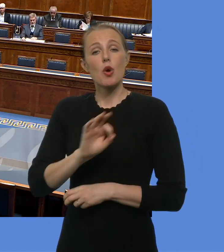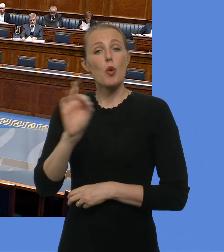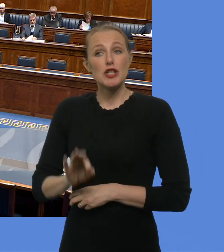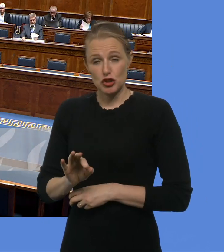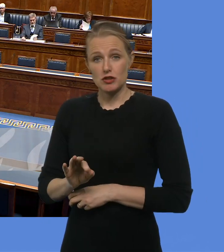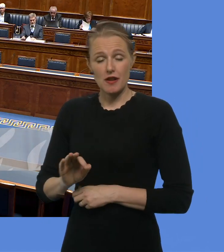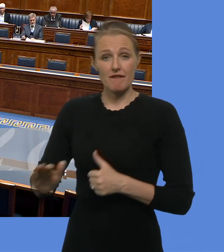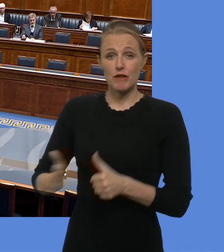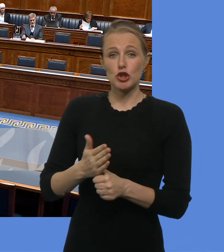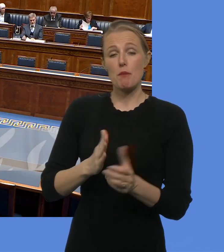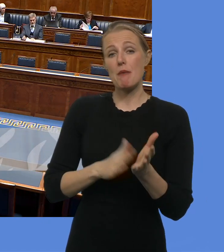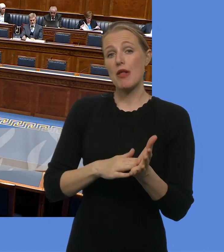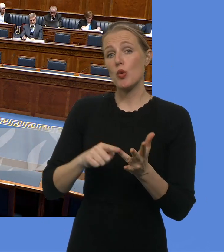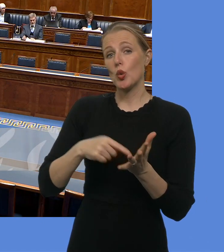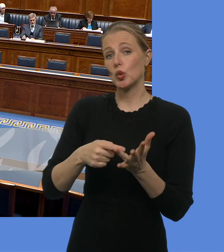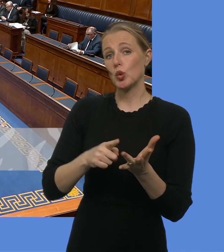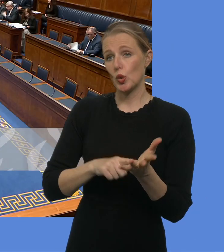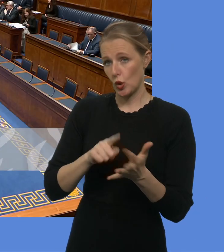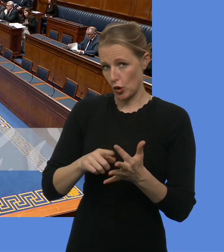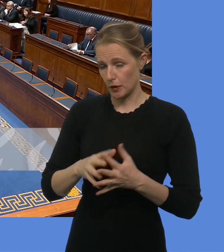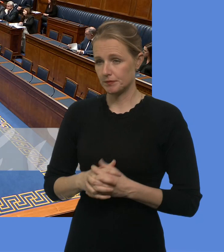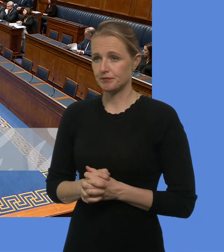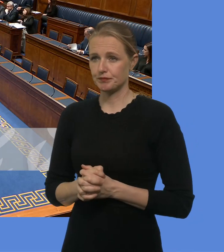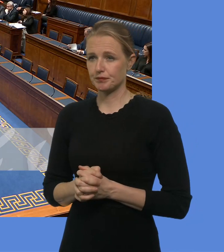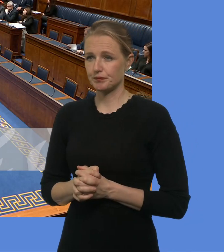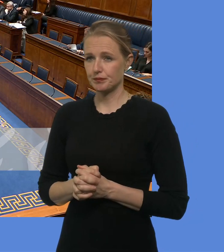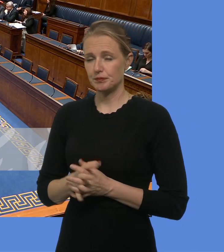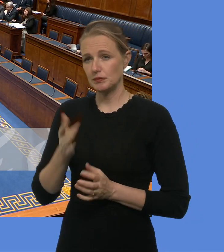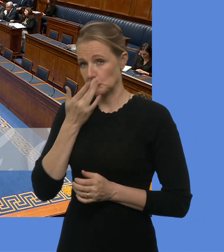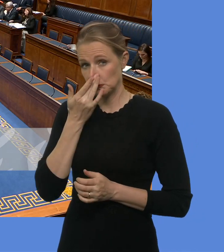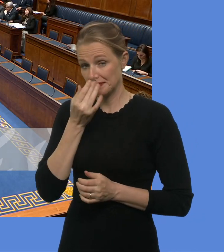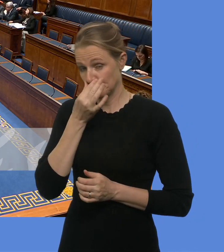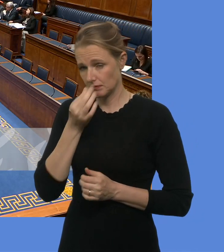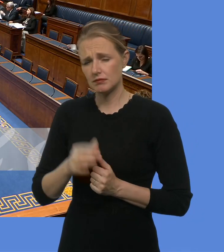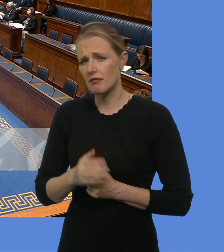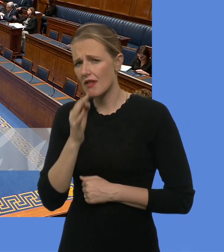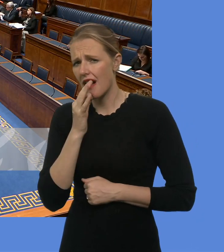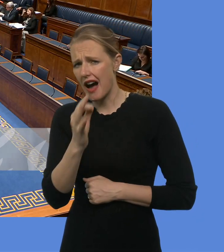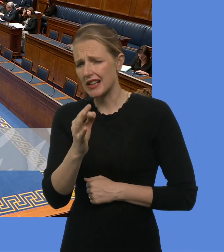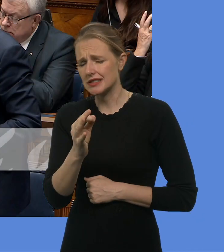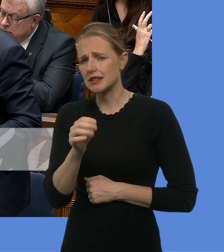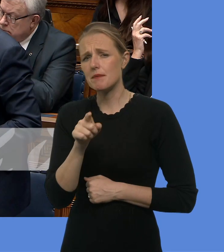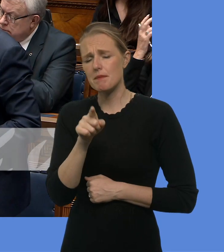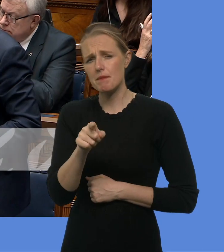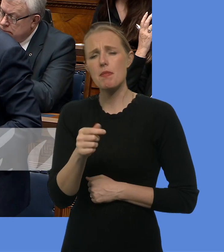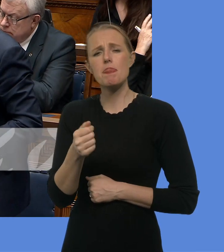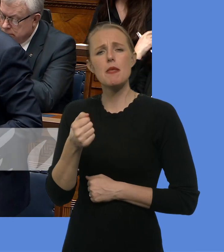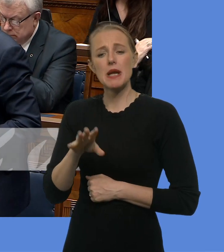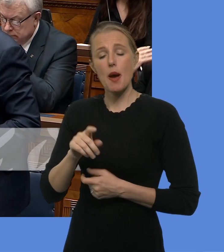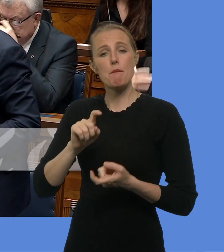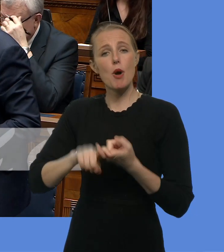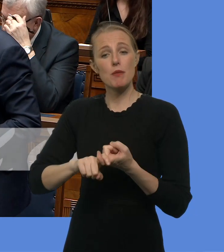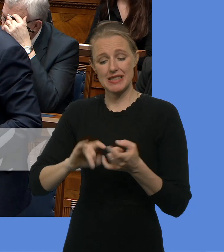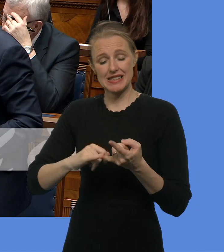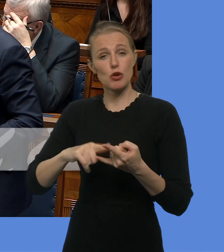Justice, Nicole Matthew O'Toole. Mr. Speaker, Minister, were you consulted on the secondment of the Permanent Secretary of the